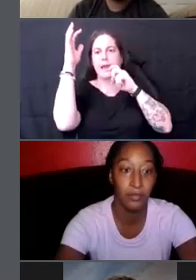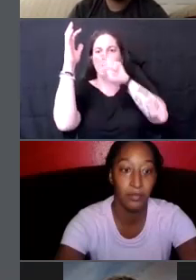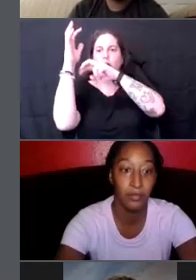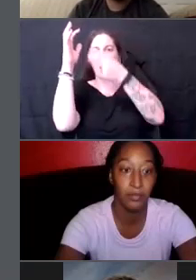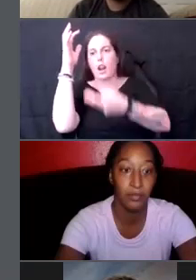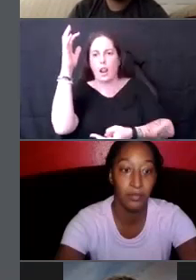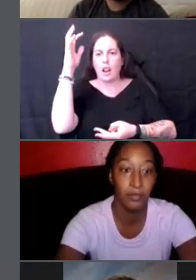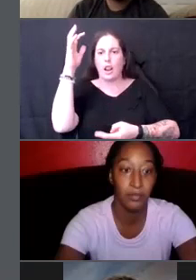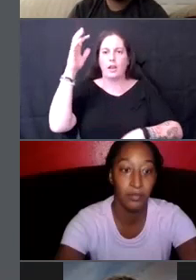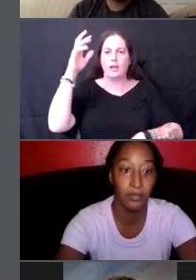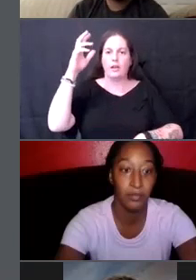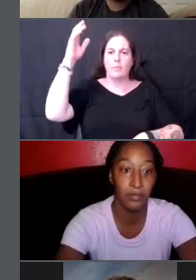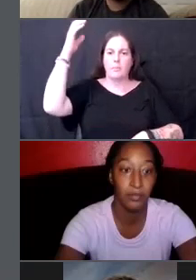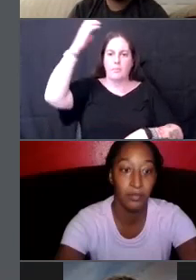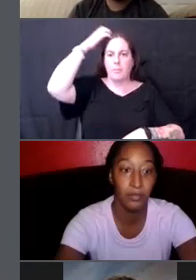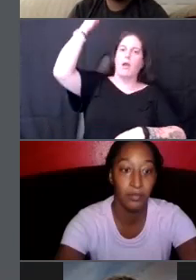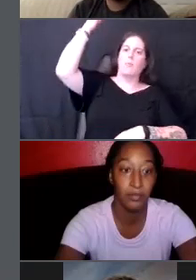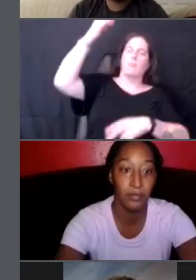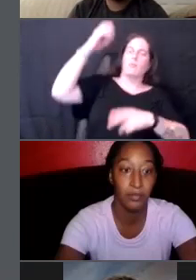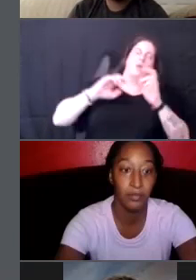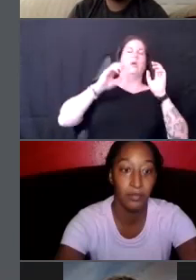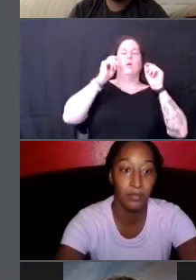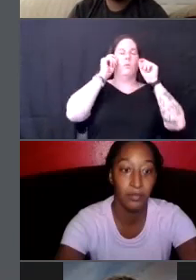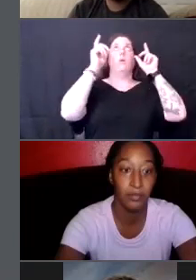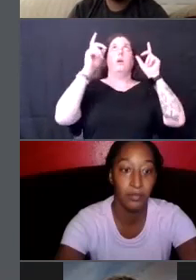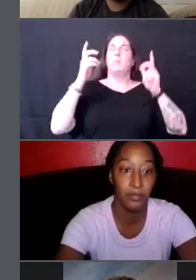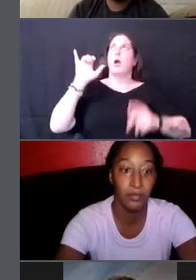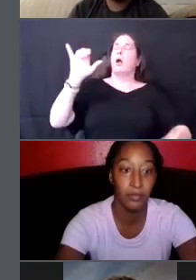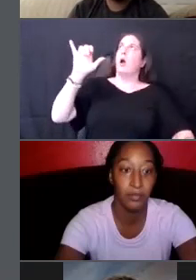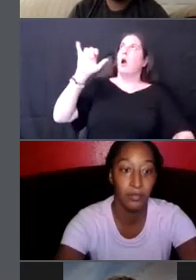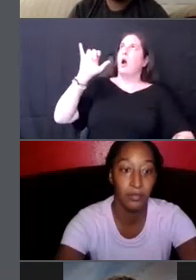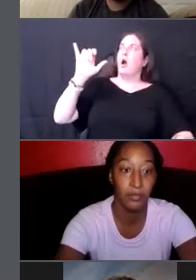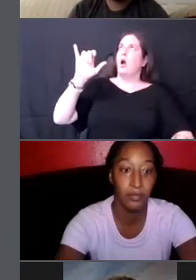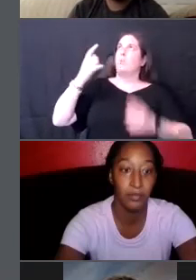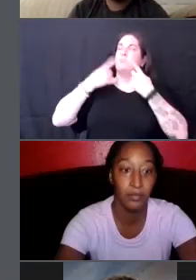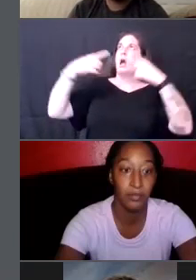knocks him out. When he comes to, he says, voila, gravity.